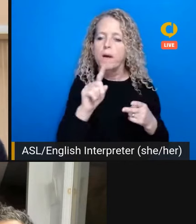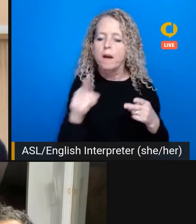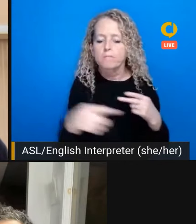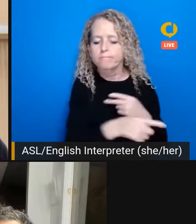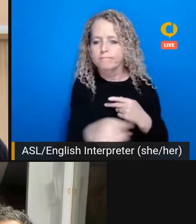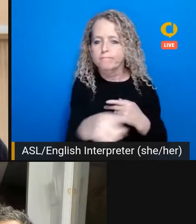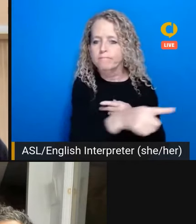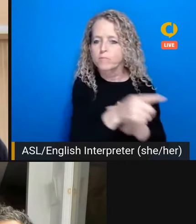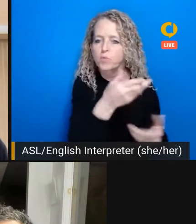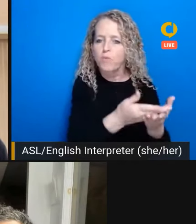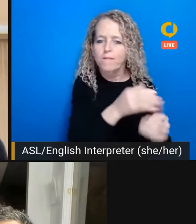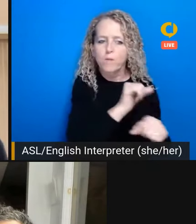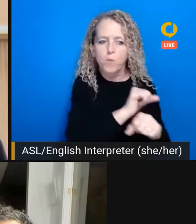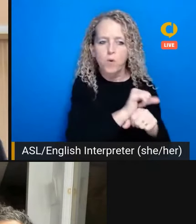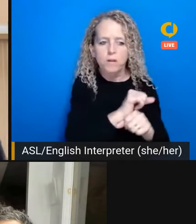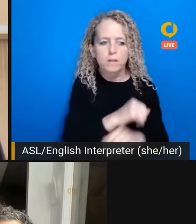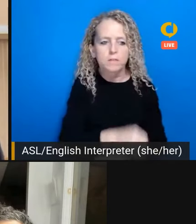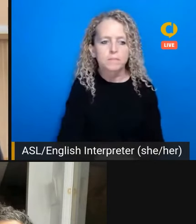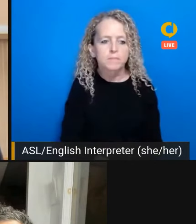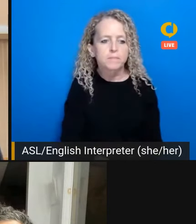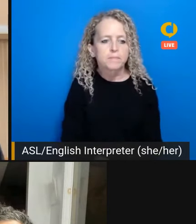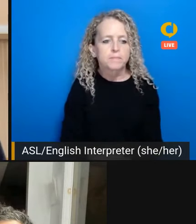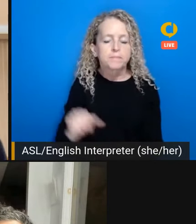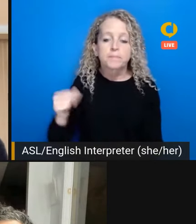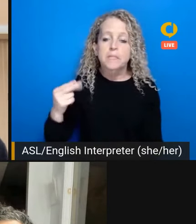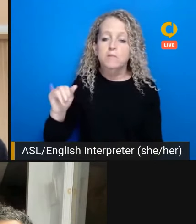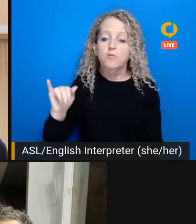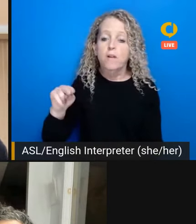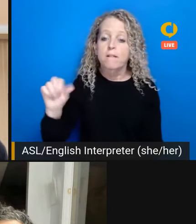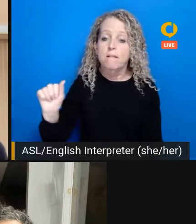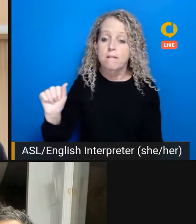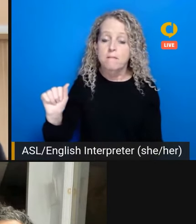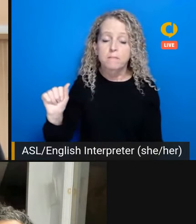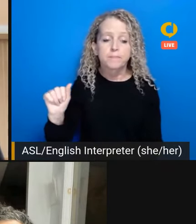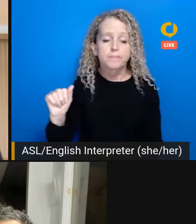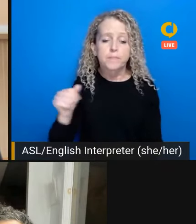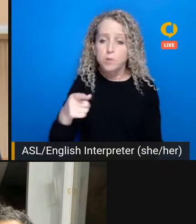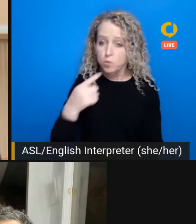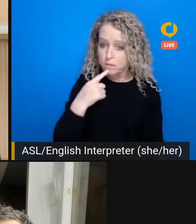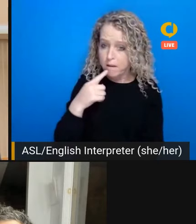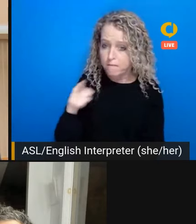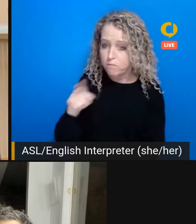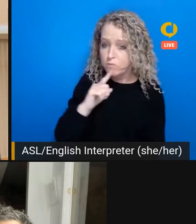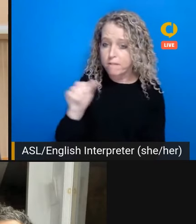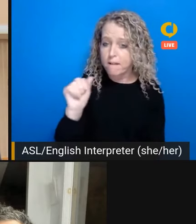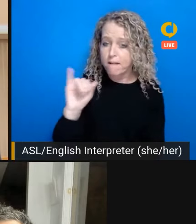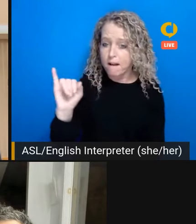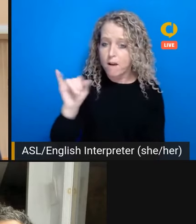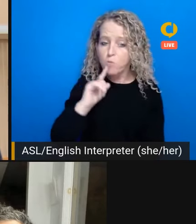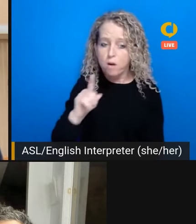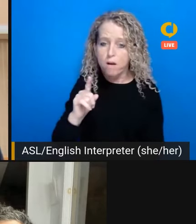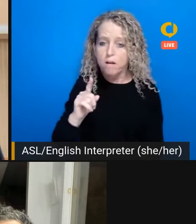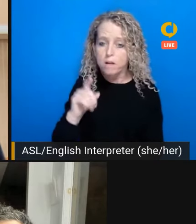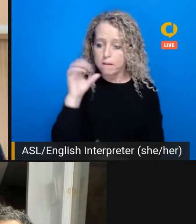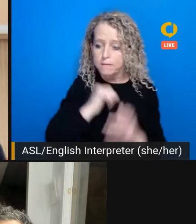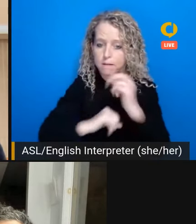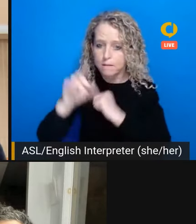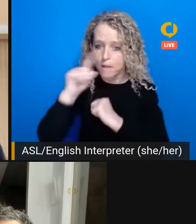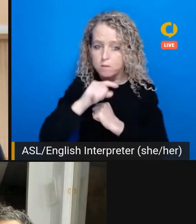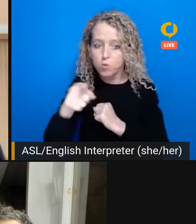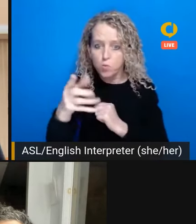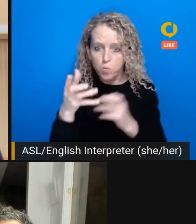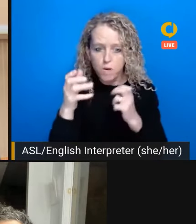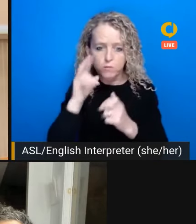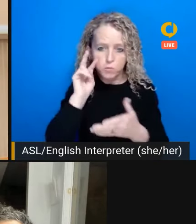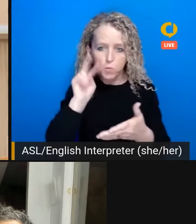So Paul, you said AI is about predicting stuff, and we've talked about how it's all around. It's predicting things, it's